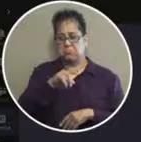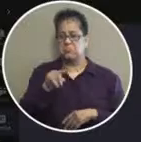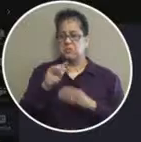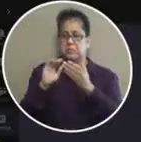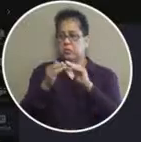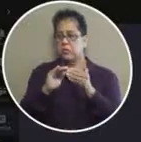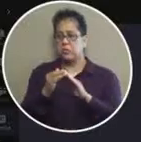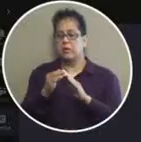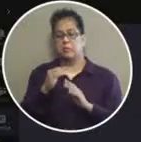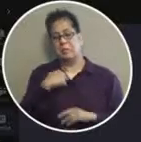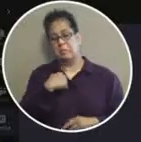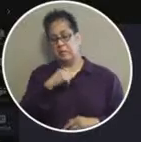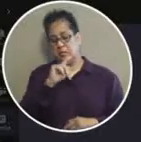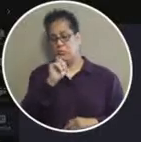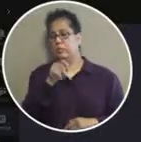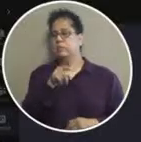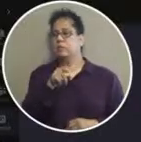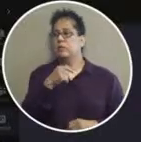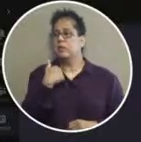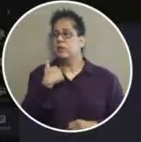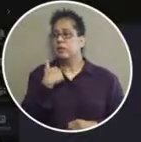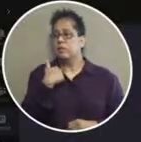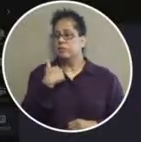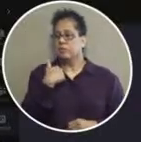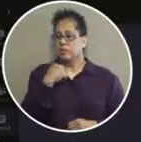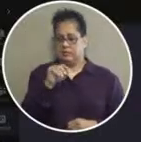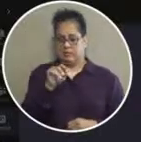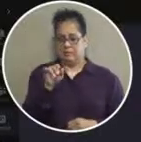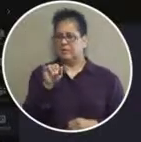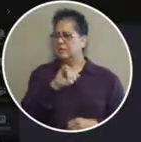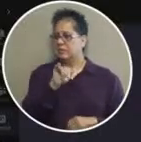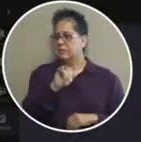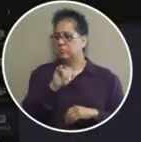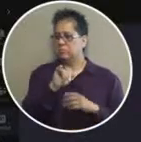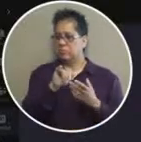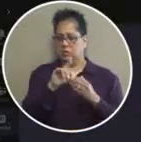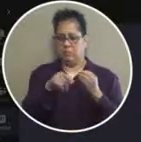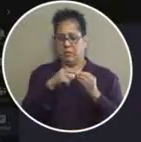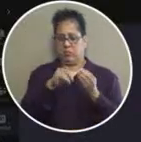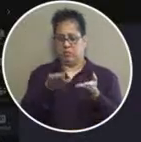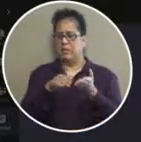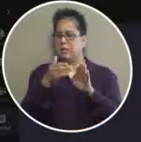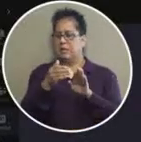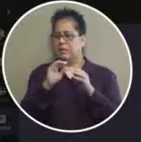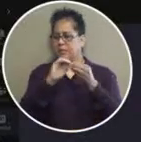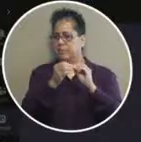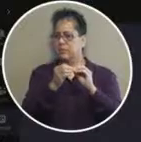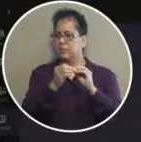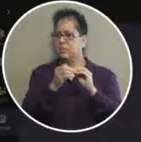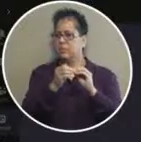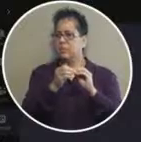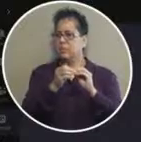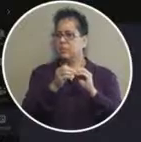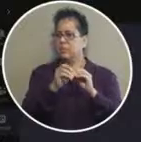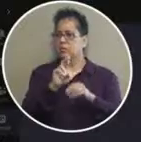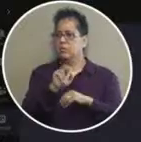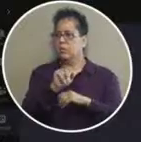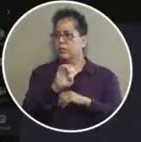you comes in the form of, you had the same slide regarding the death rates.